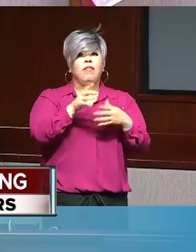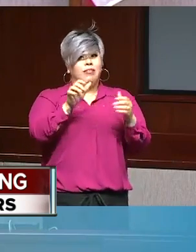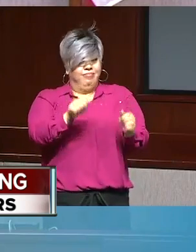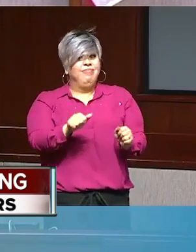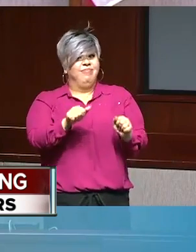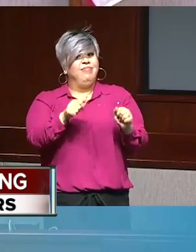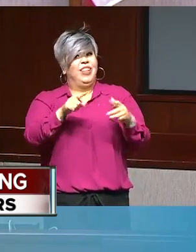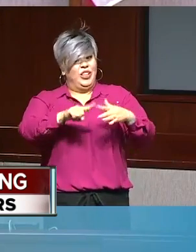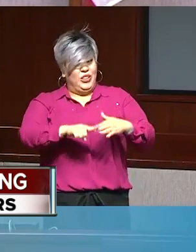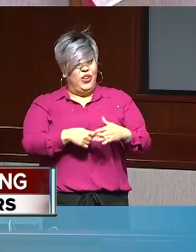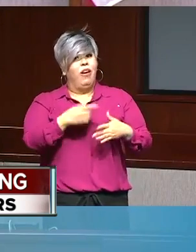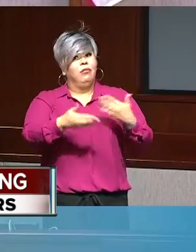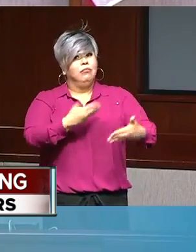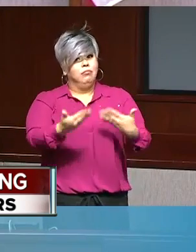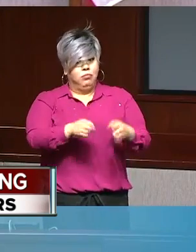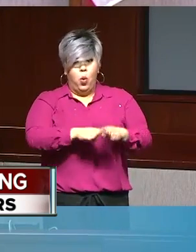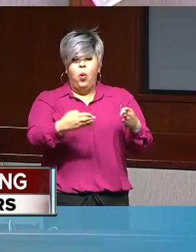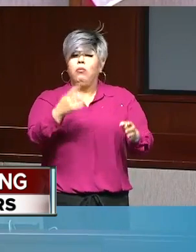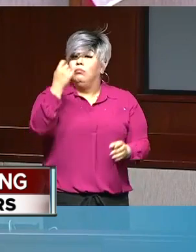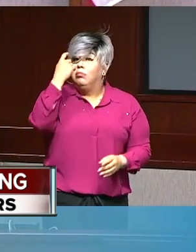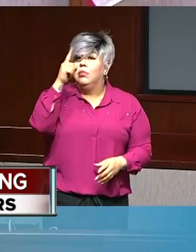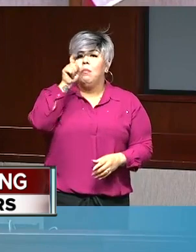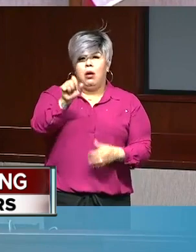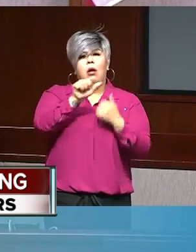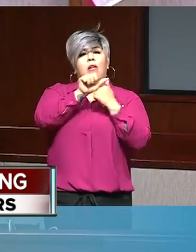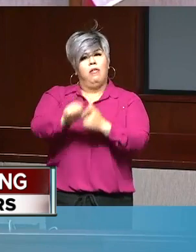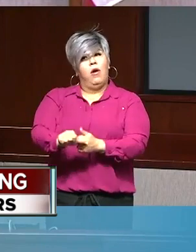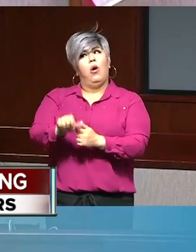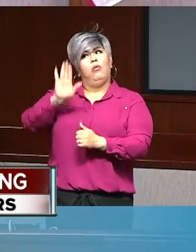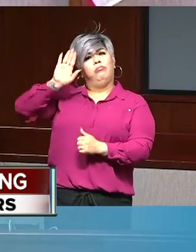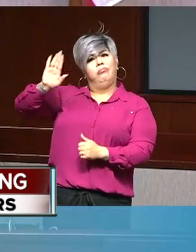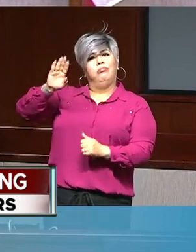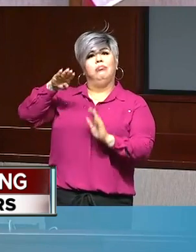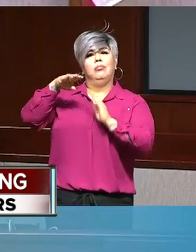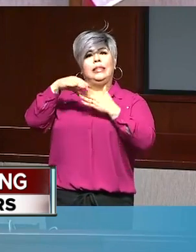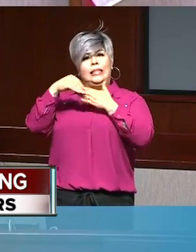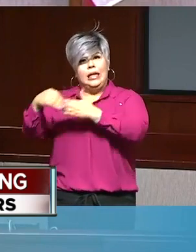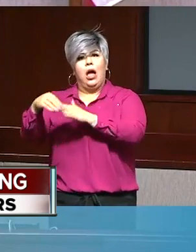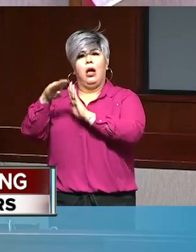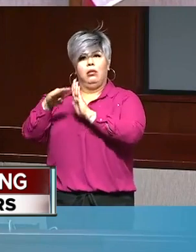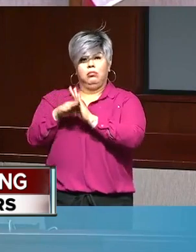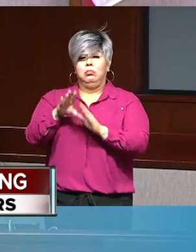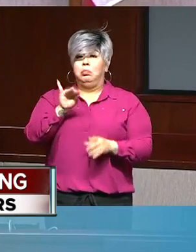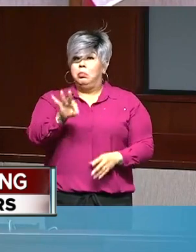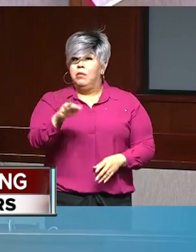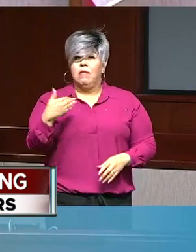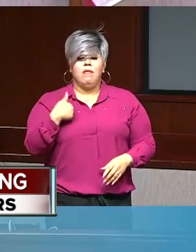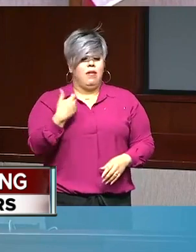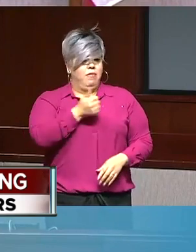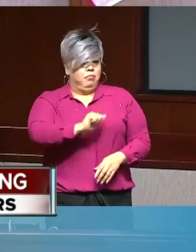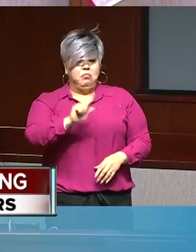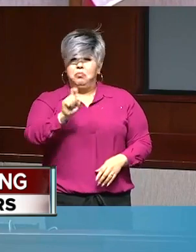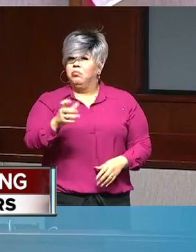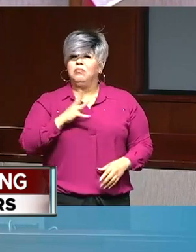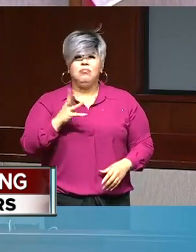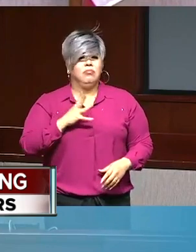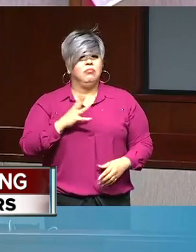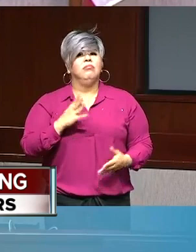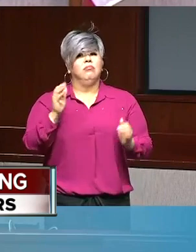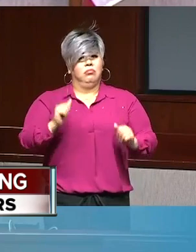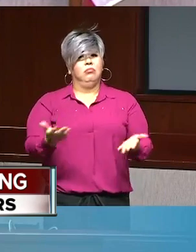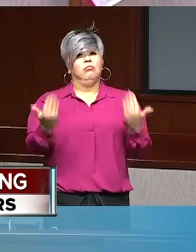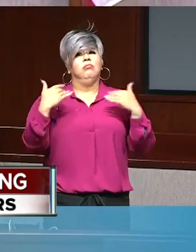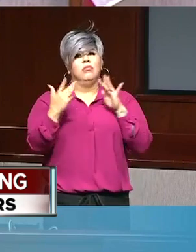reopening with adaptations and under that state guidance. Again, if you have any questions about that, you can contact local public